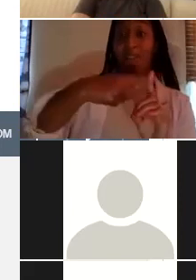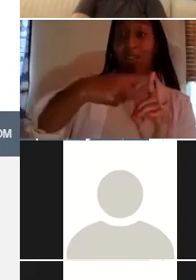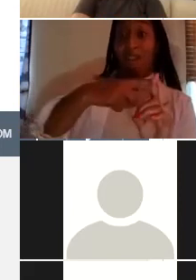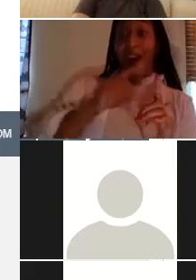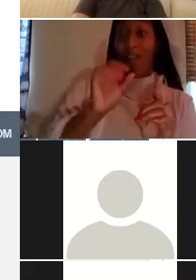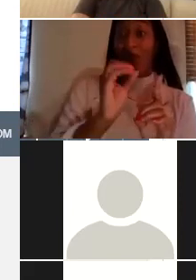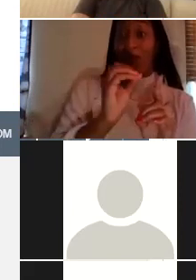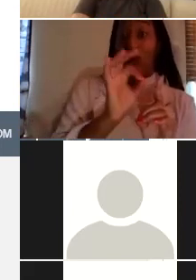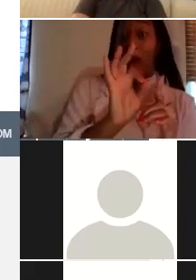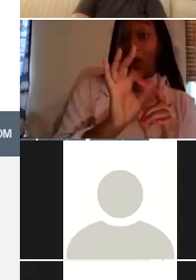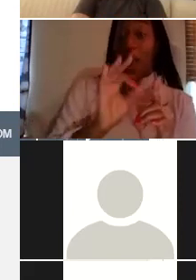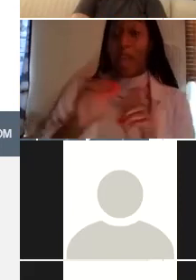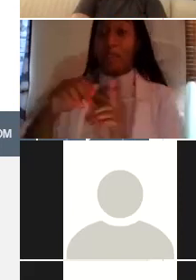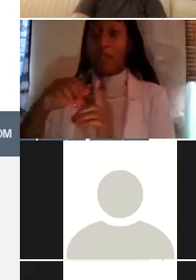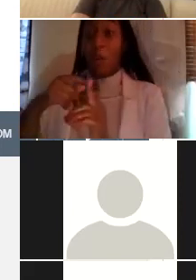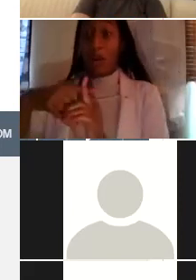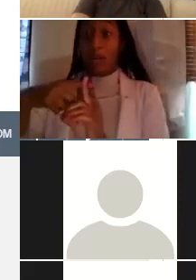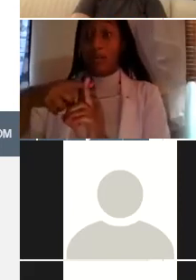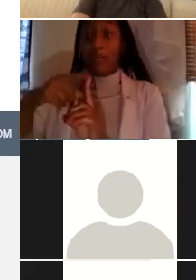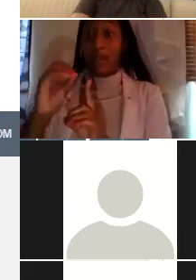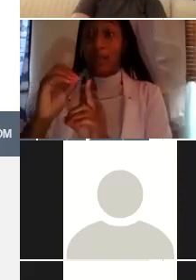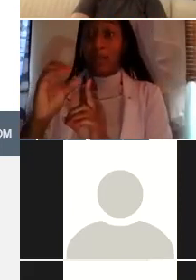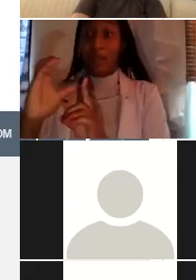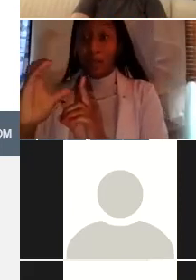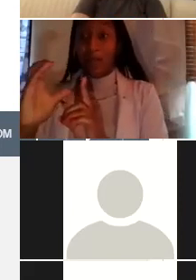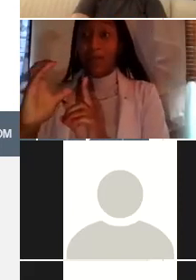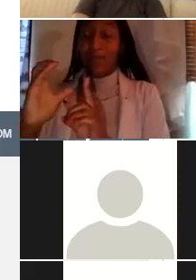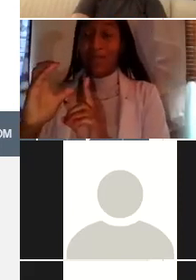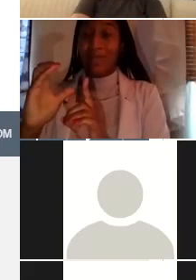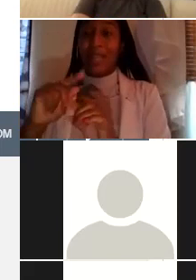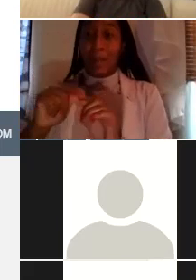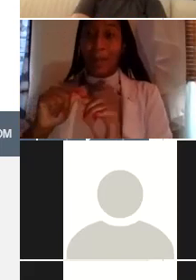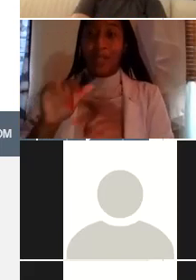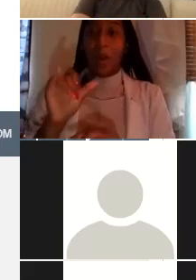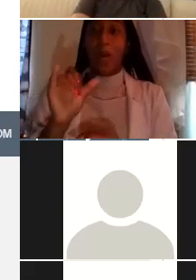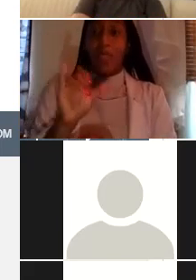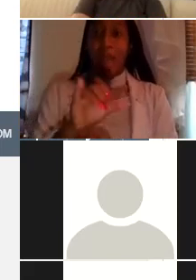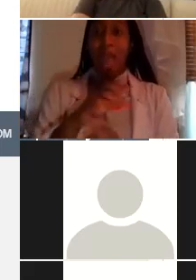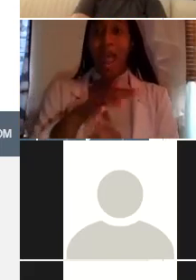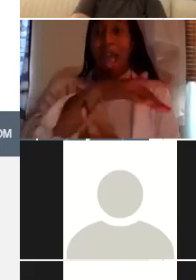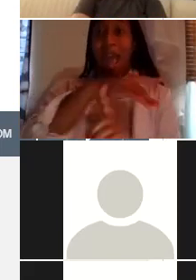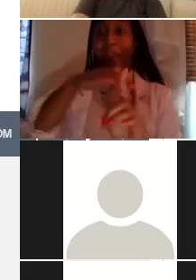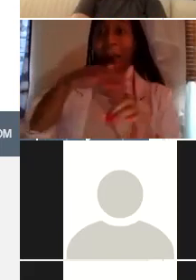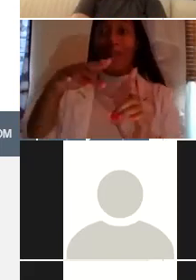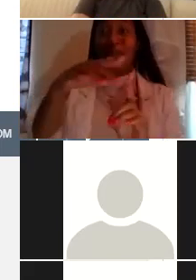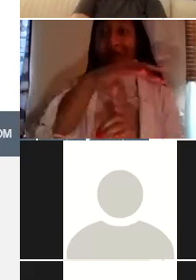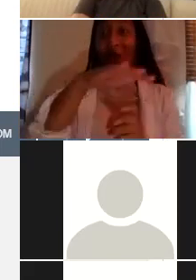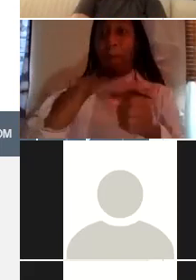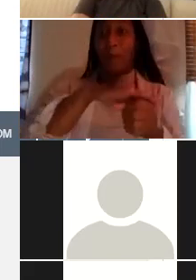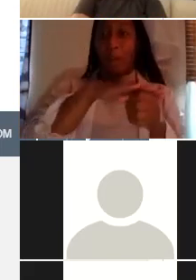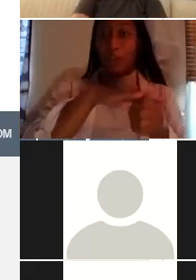boiling point and freezing point of water can change as atmospheric pressure changes.